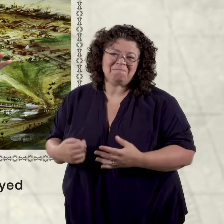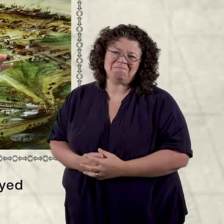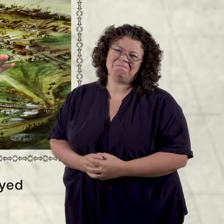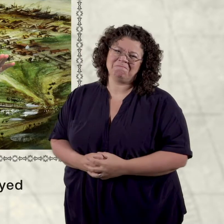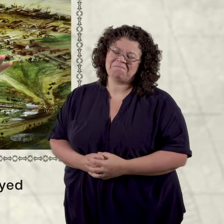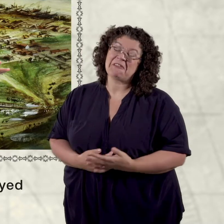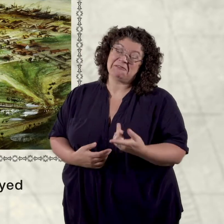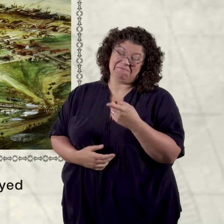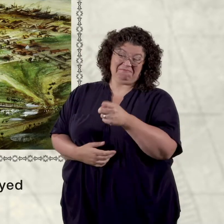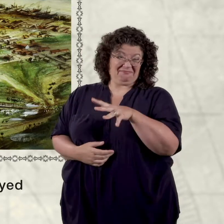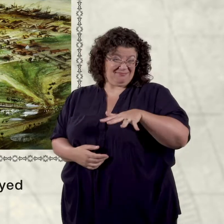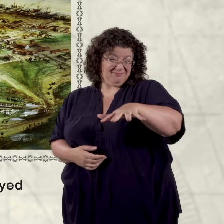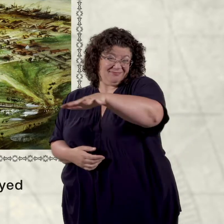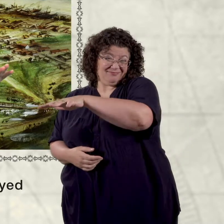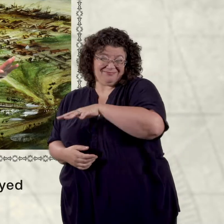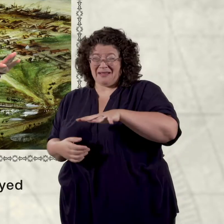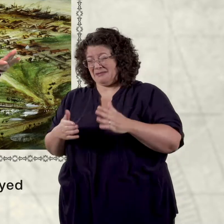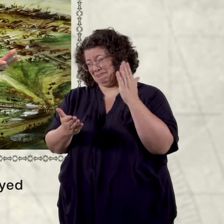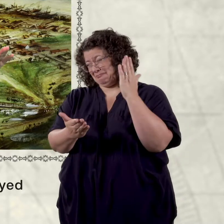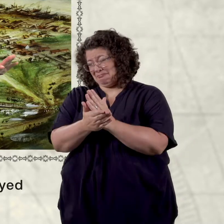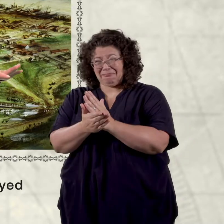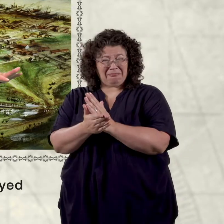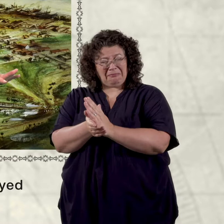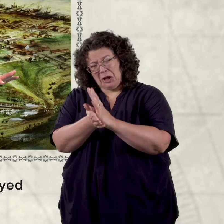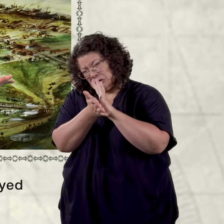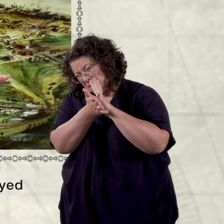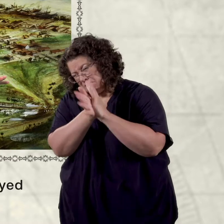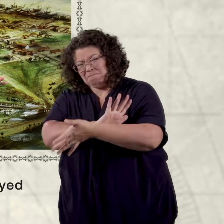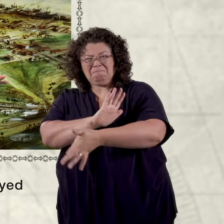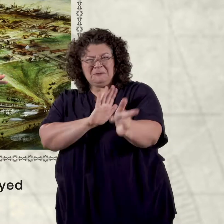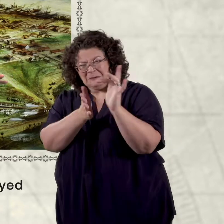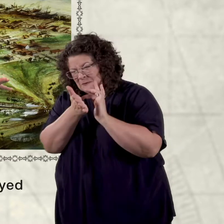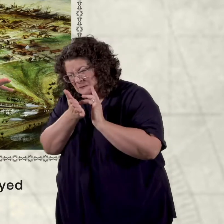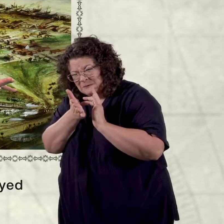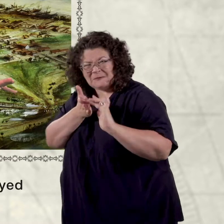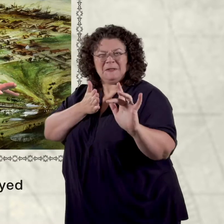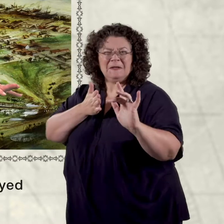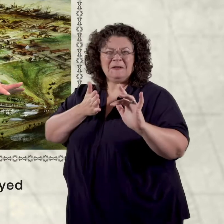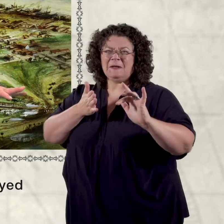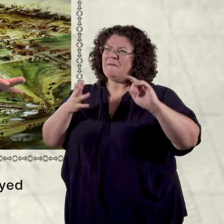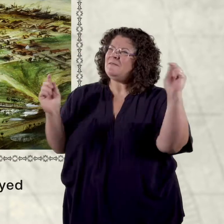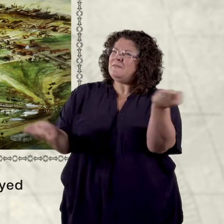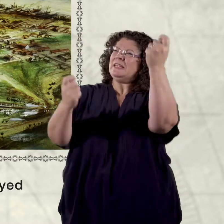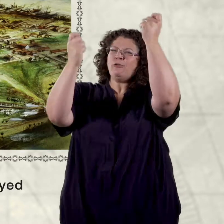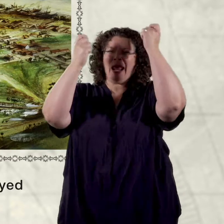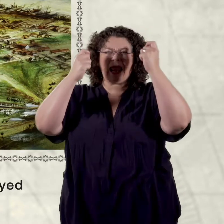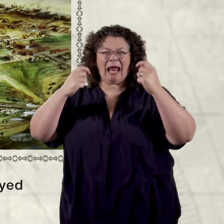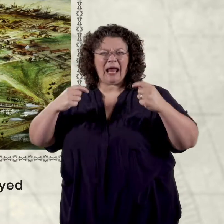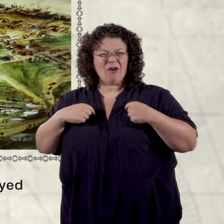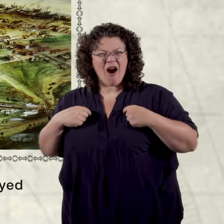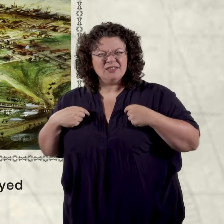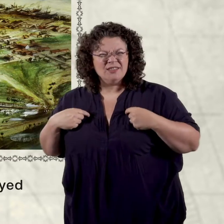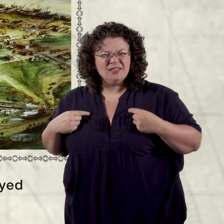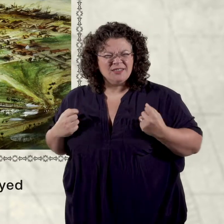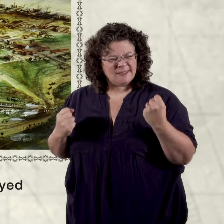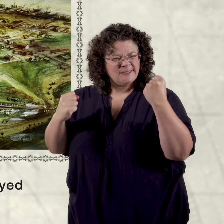Londonium was completely destroyed. Another victory for the Celts.